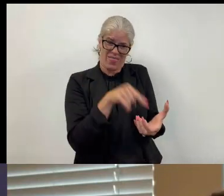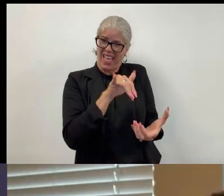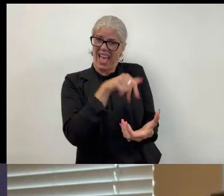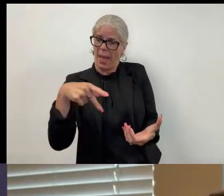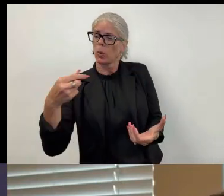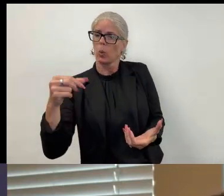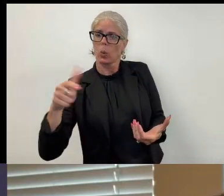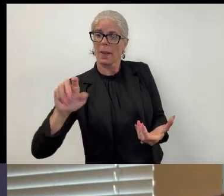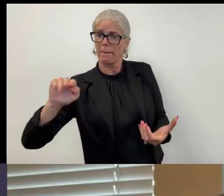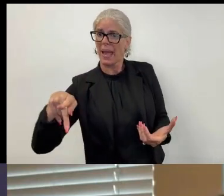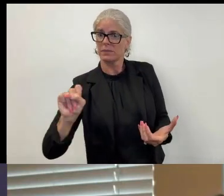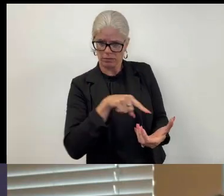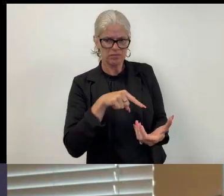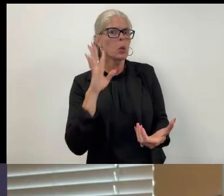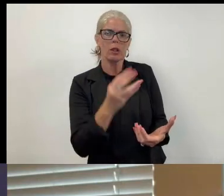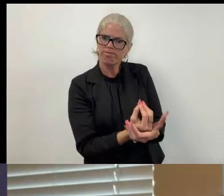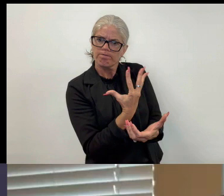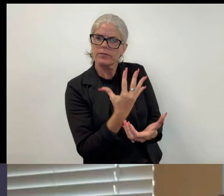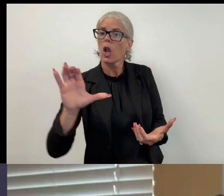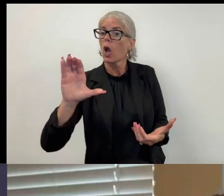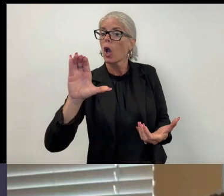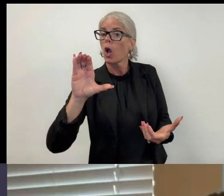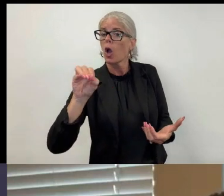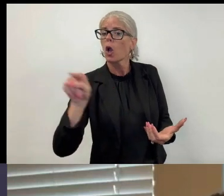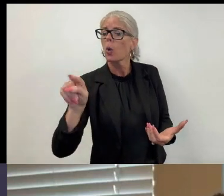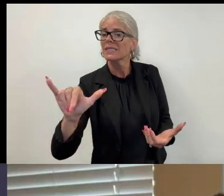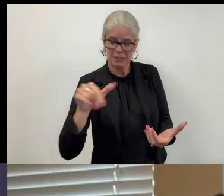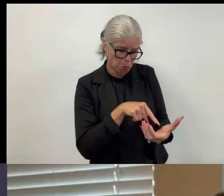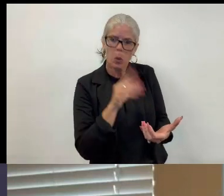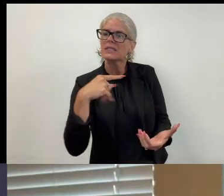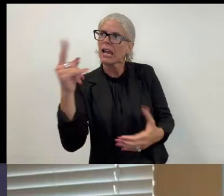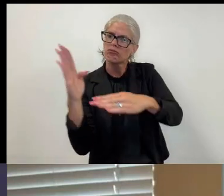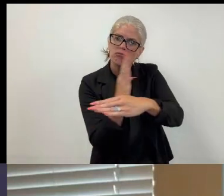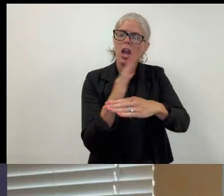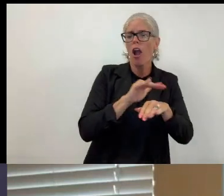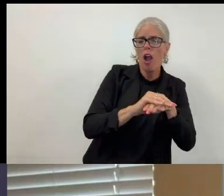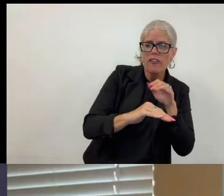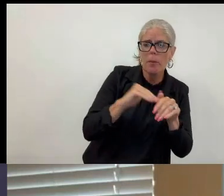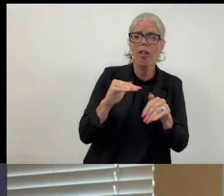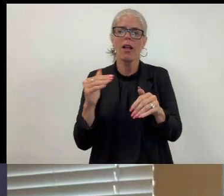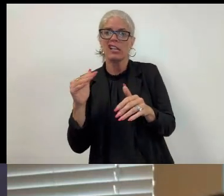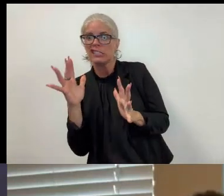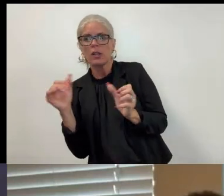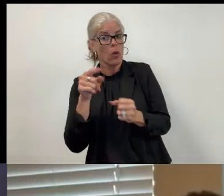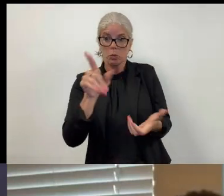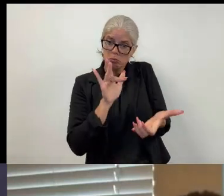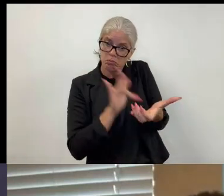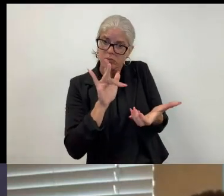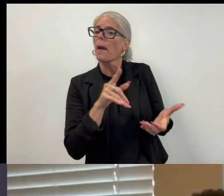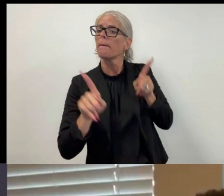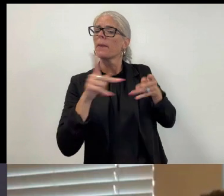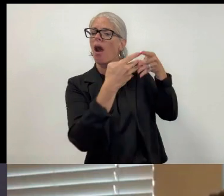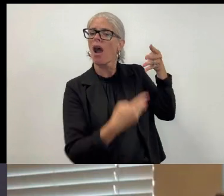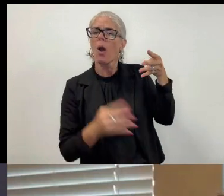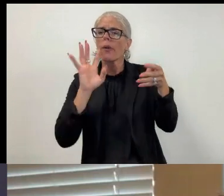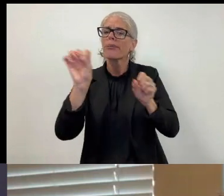iPhone. But you click on that first nugget of information where it gives you, it's like cozy, talks about the vibe of the place. Once you click